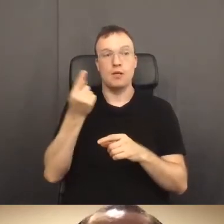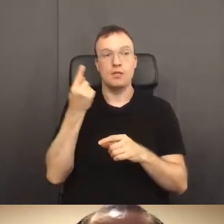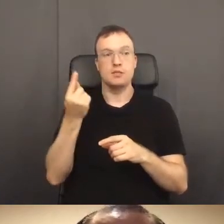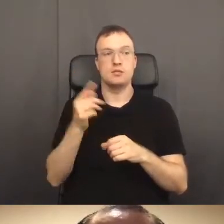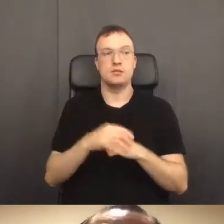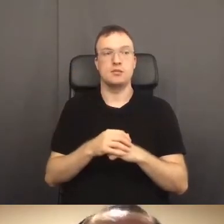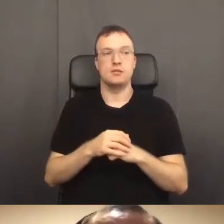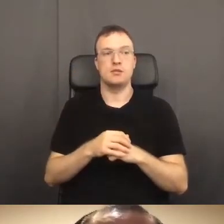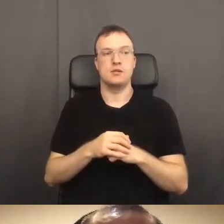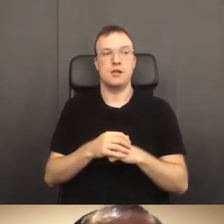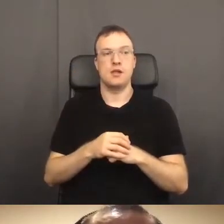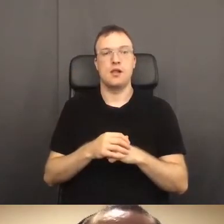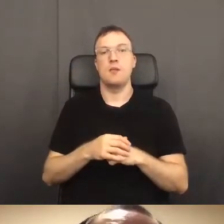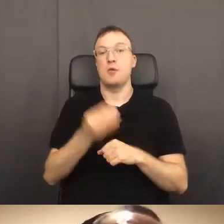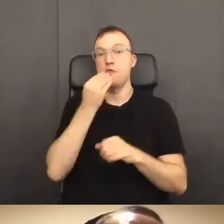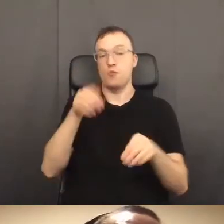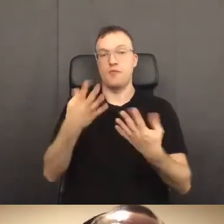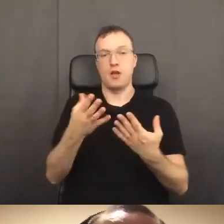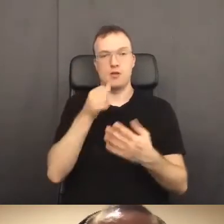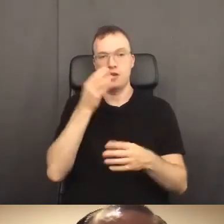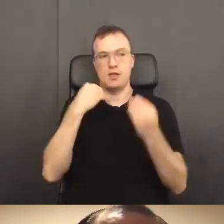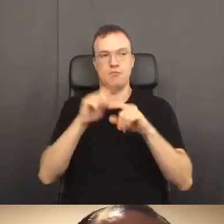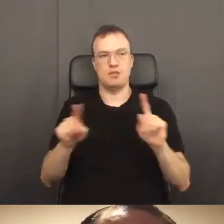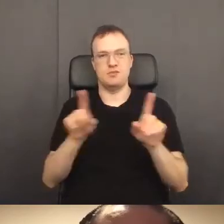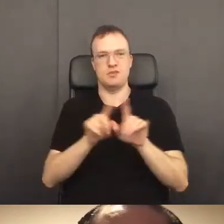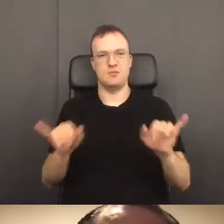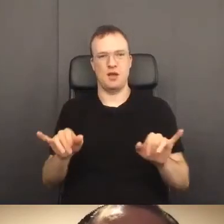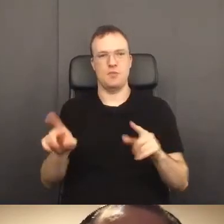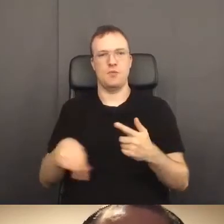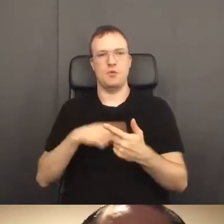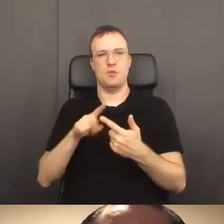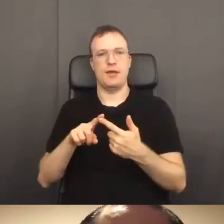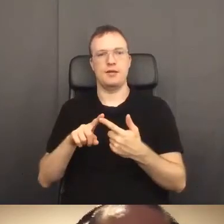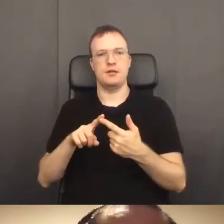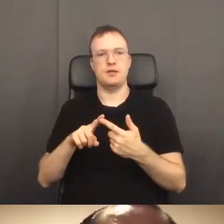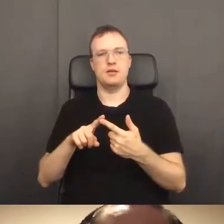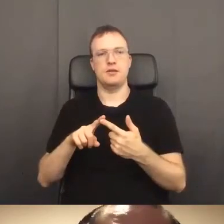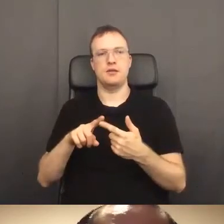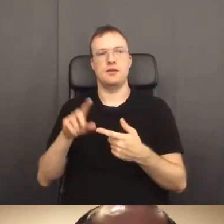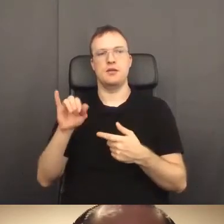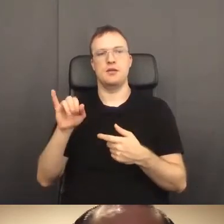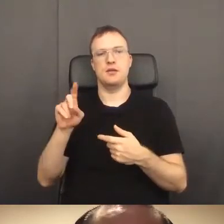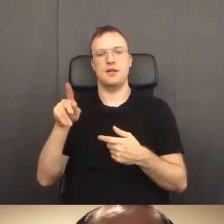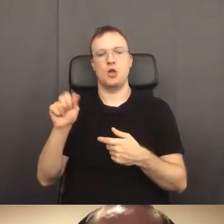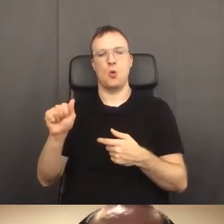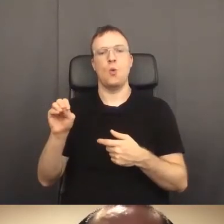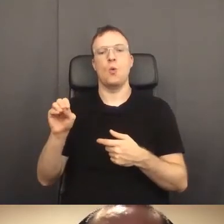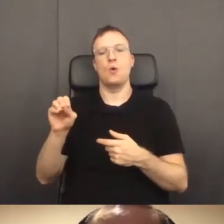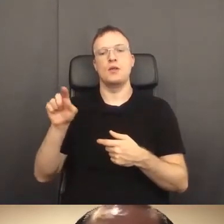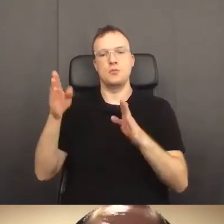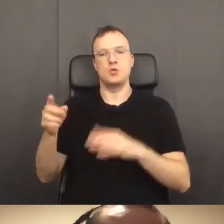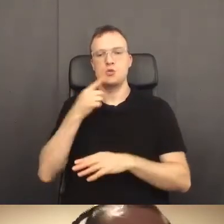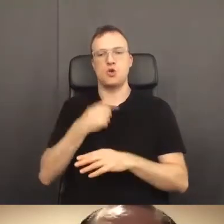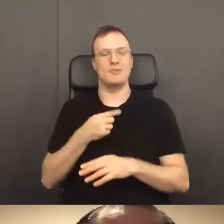eat the food that they provide. But at the same time, like when Hideko told me that's really not the case. So he